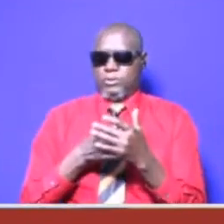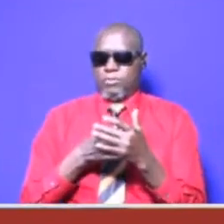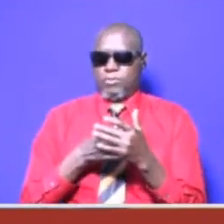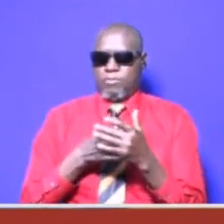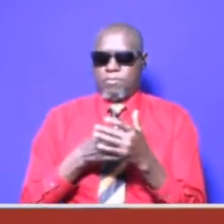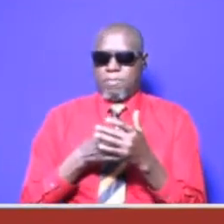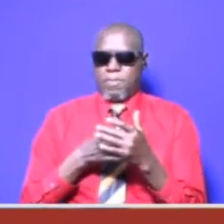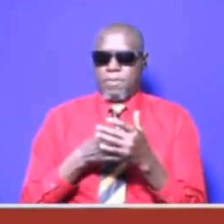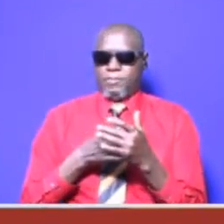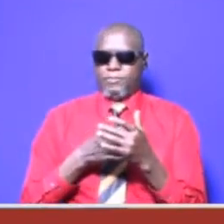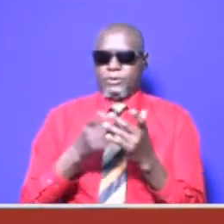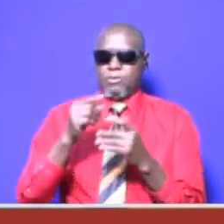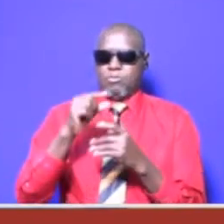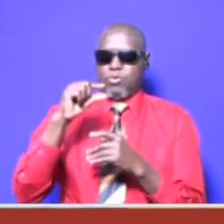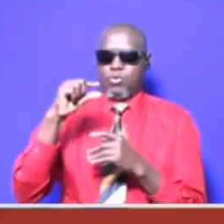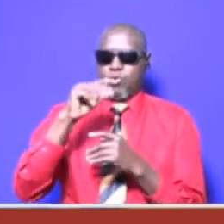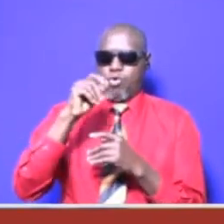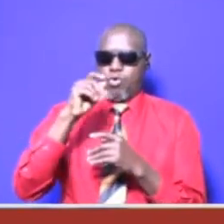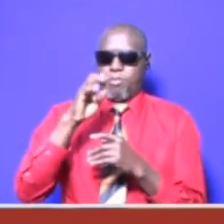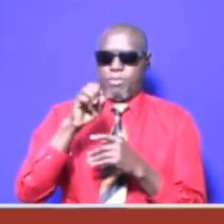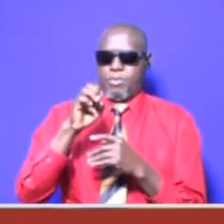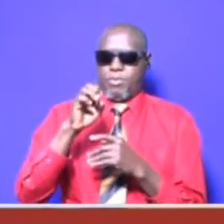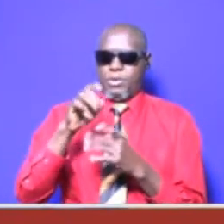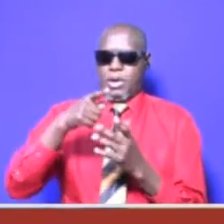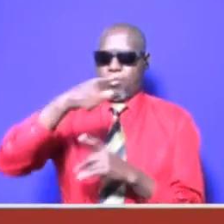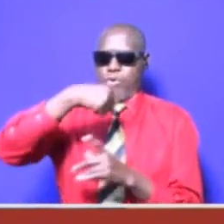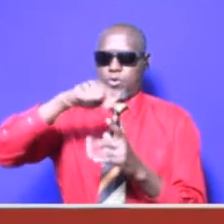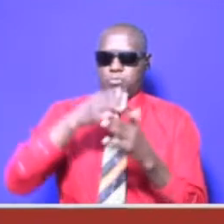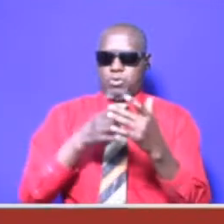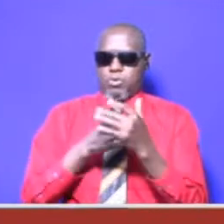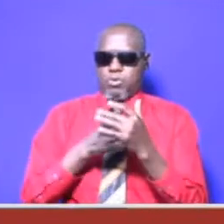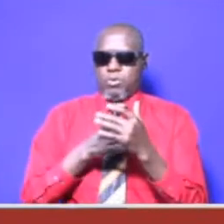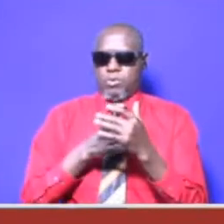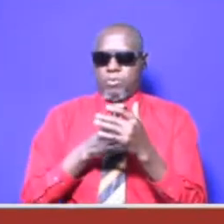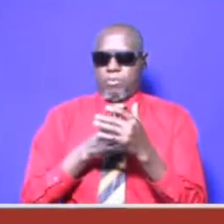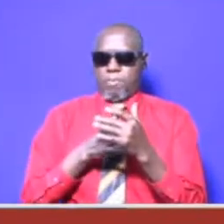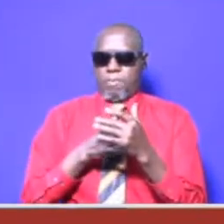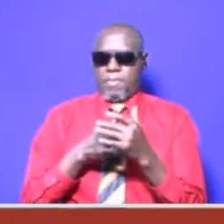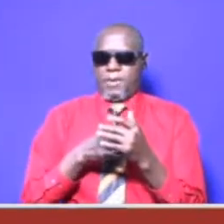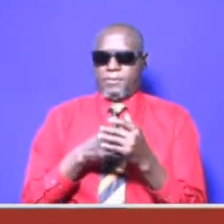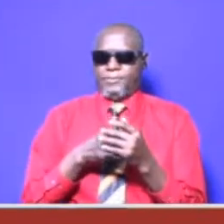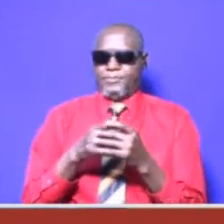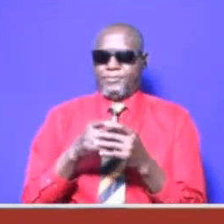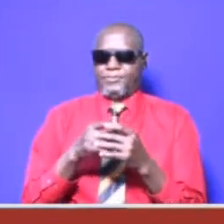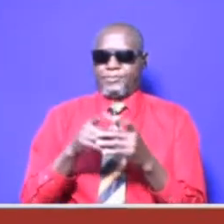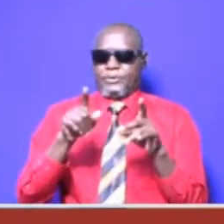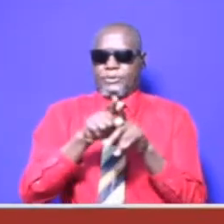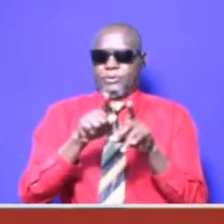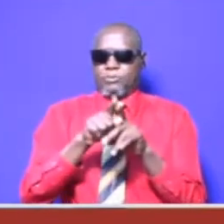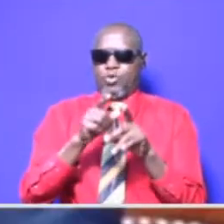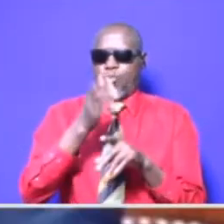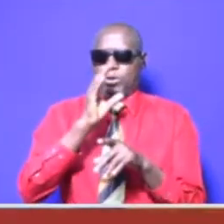The group roundabout was actually blocked, such that even for the water cannons